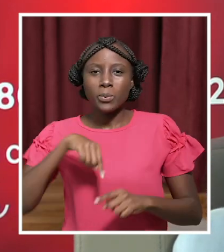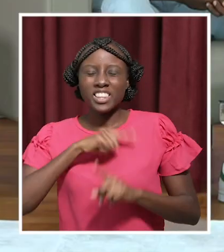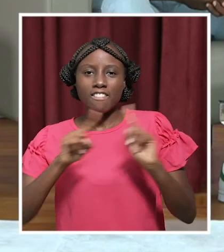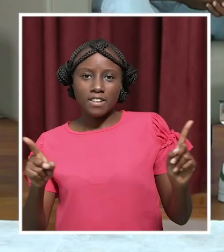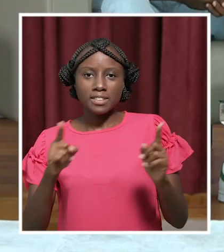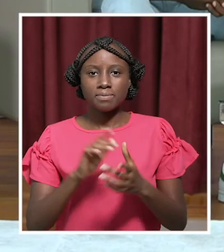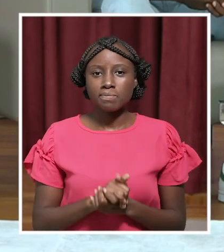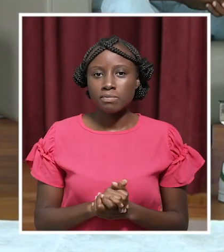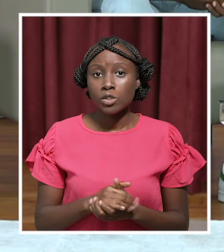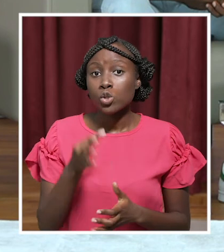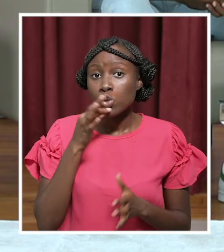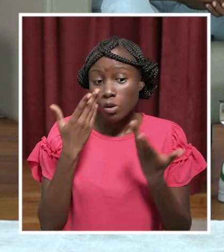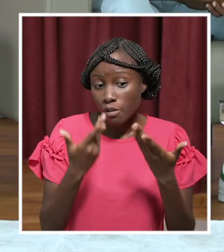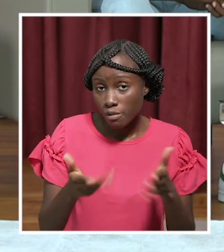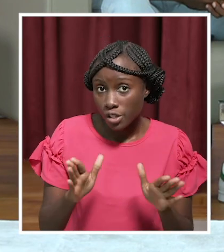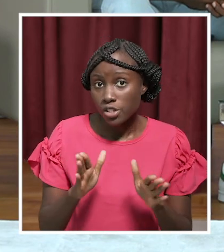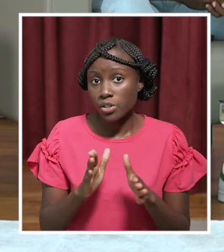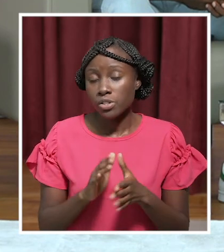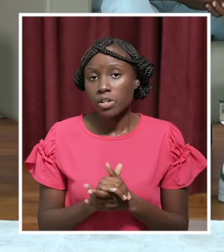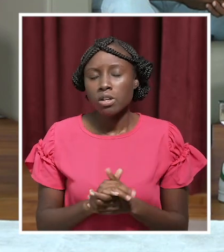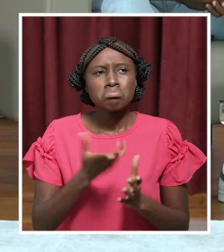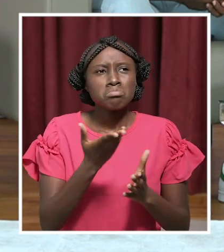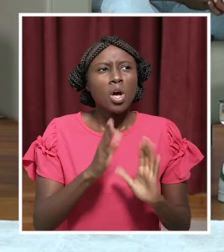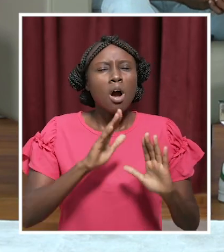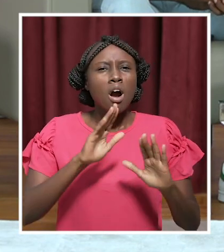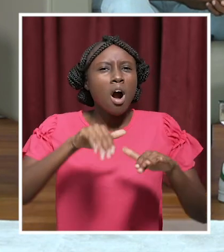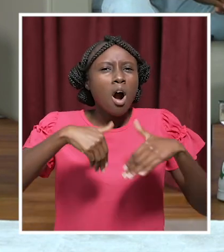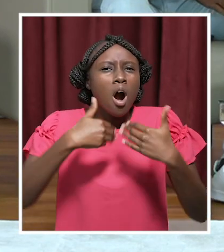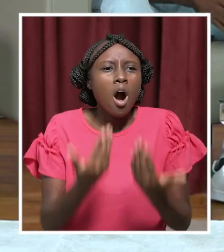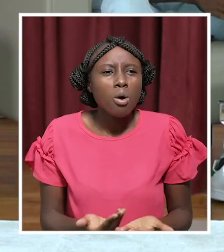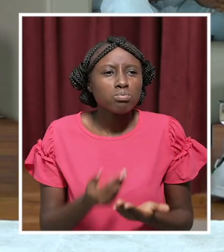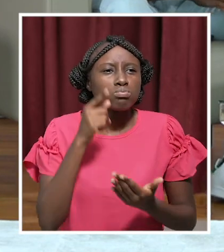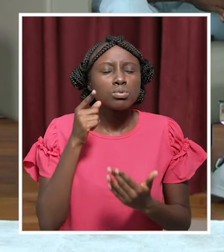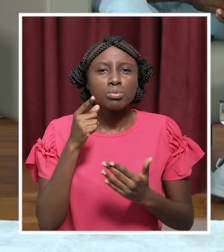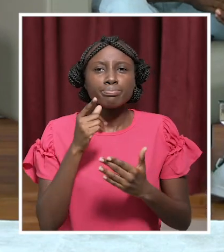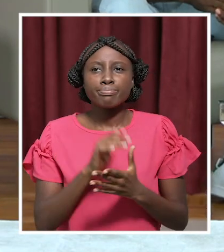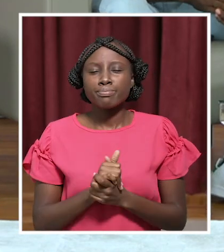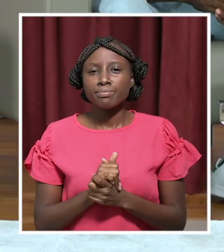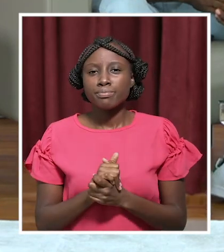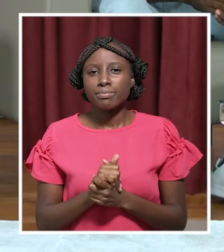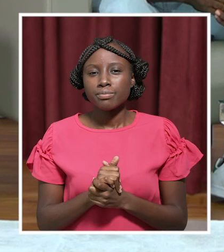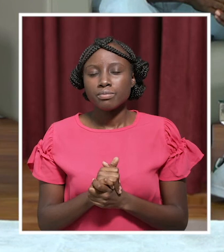you can share some of the coping mechanisms that we'd want to have. Well, in coping with